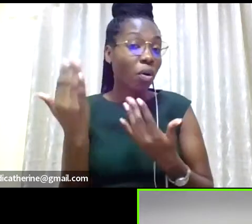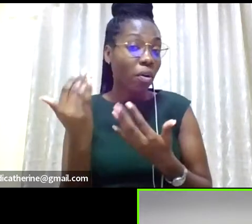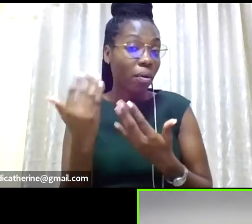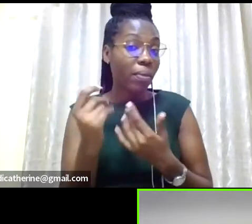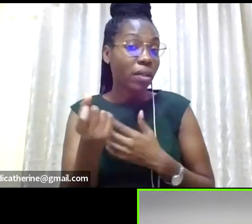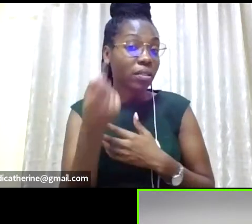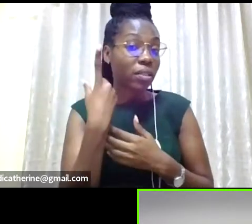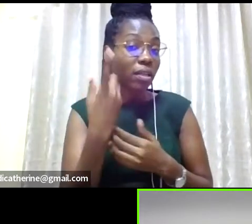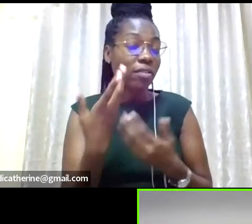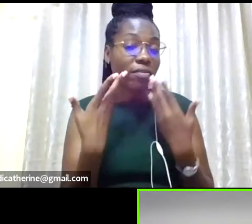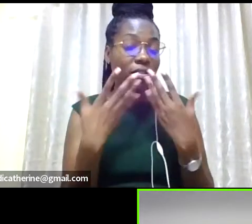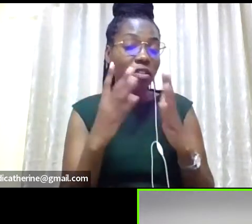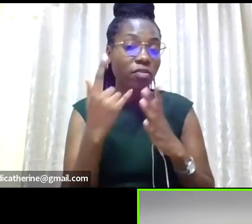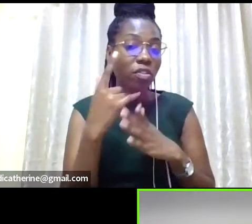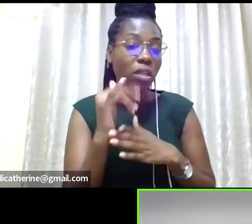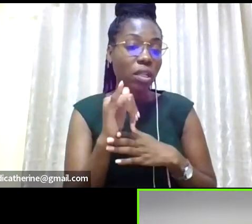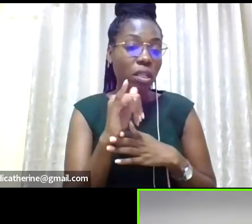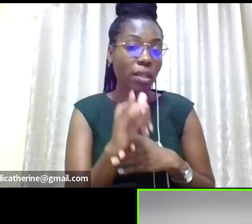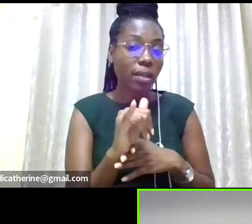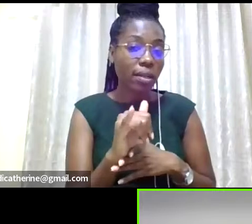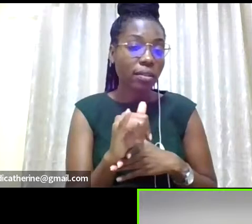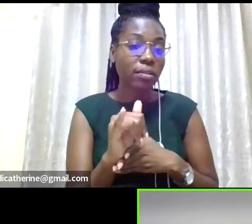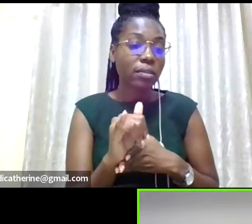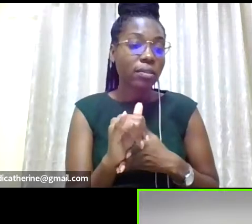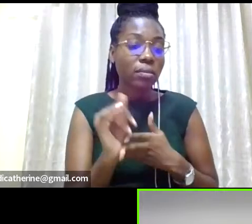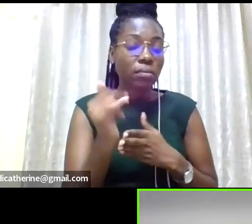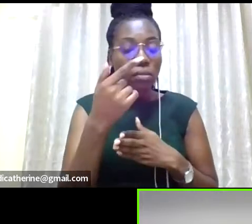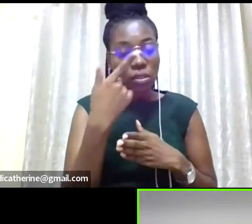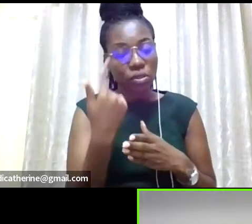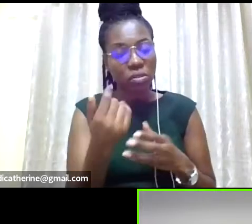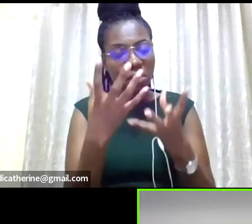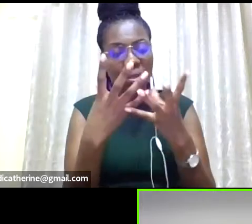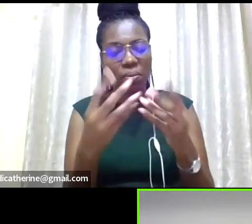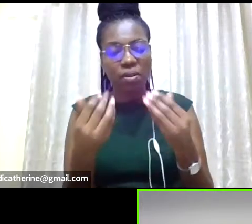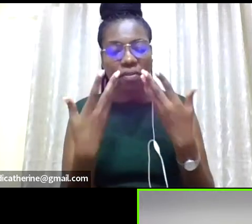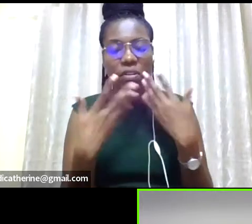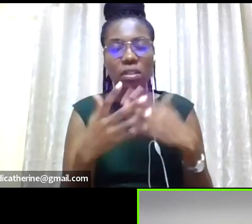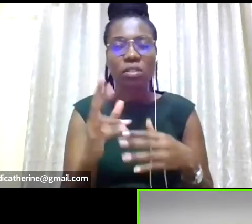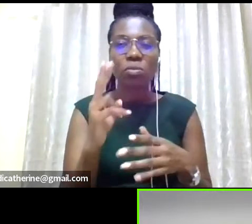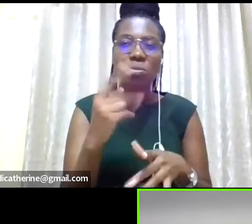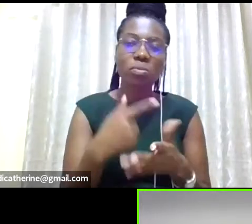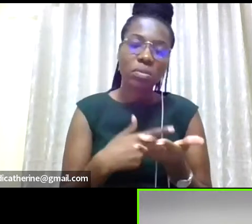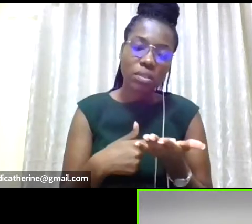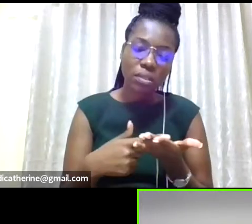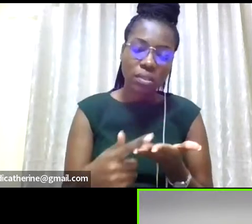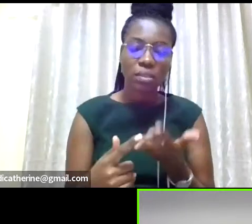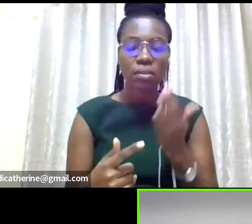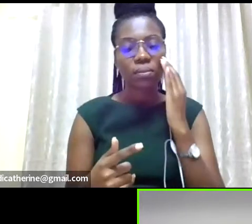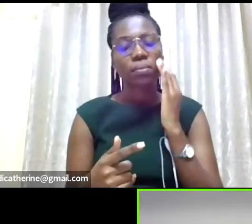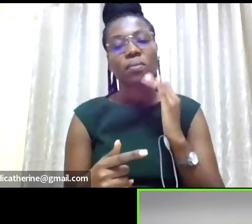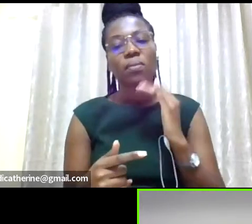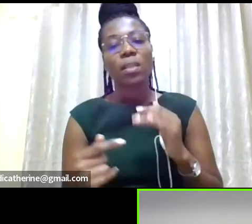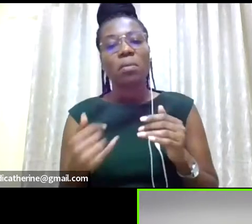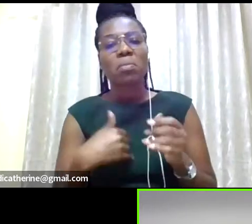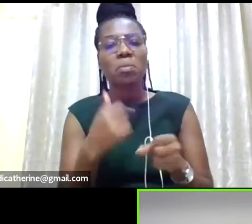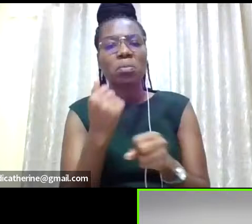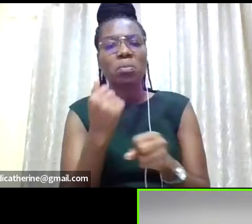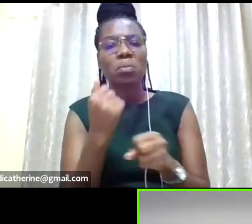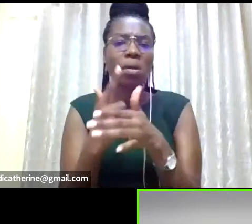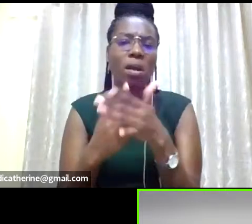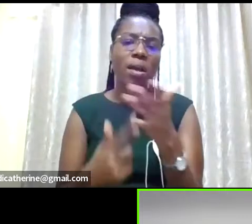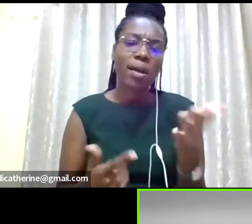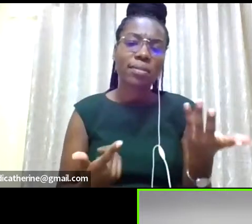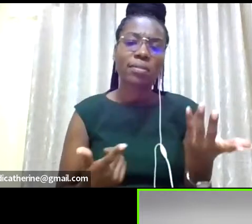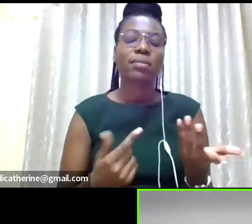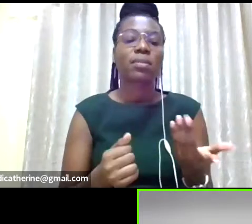have disappeared for 2 weeks. What do I do? They have disappeared for this number of time. What do I do? I think in summary, what we have been told is,